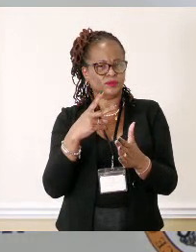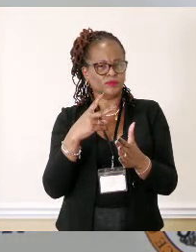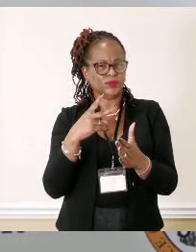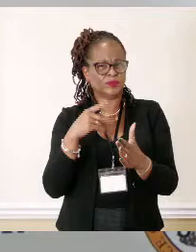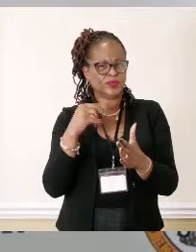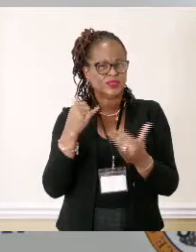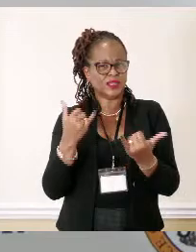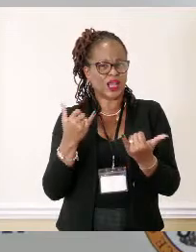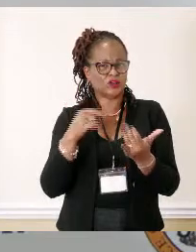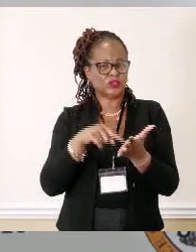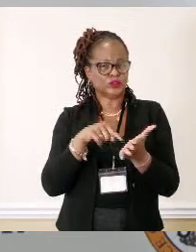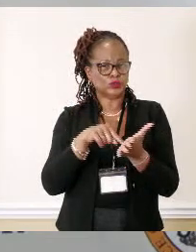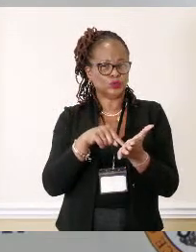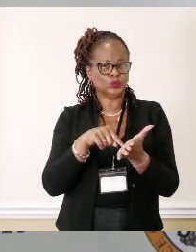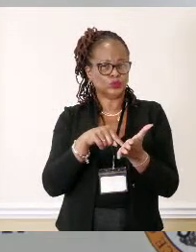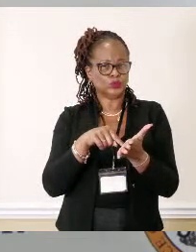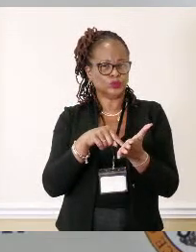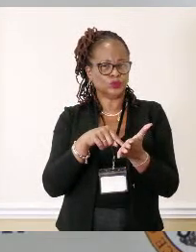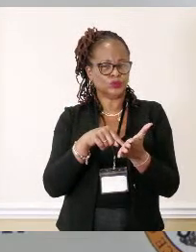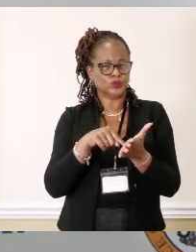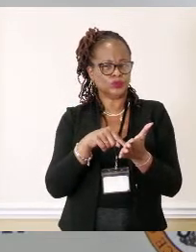due?